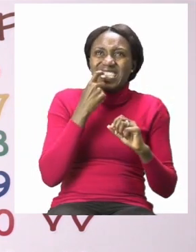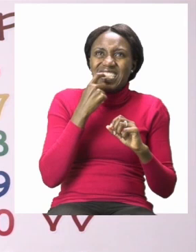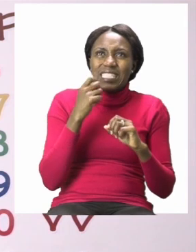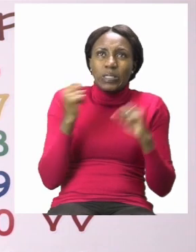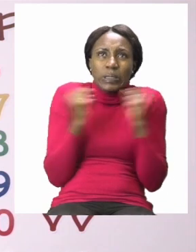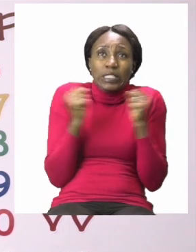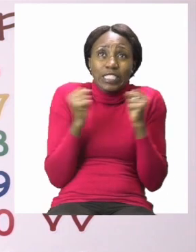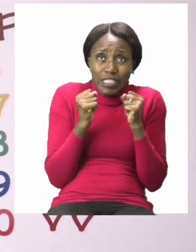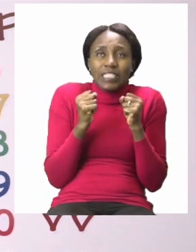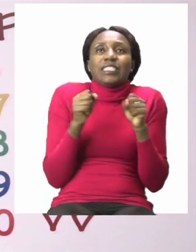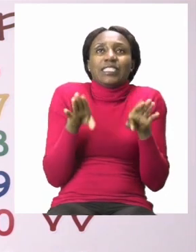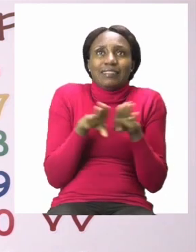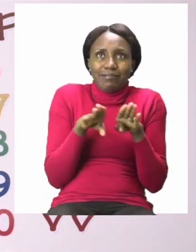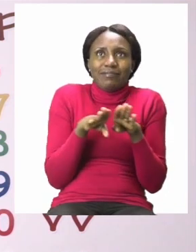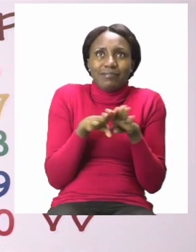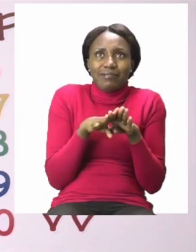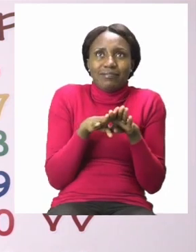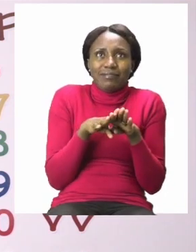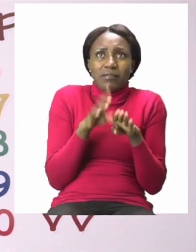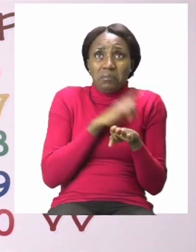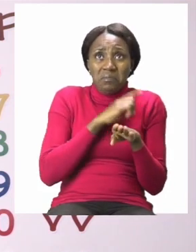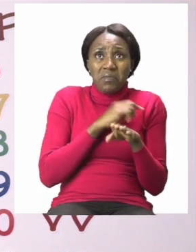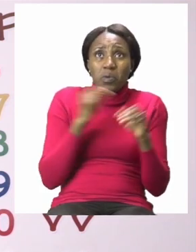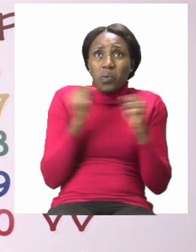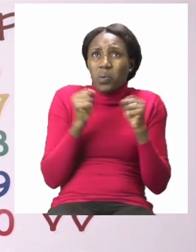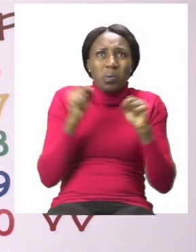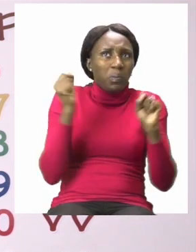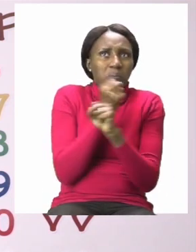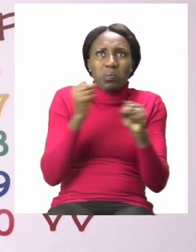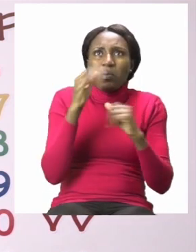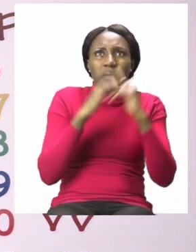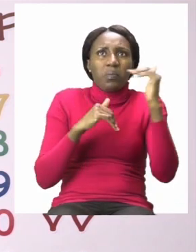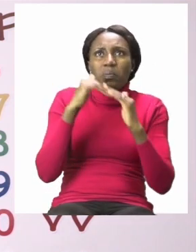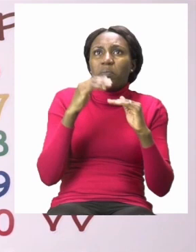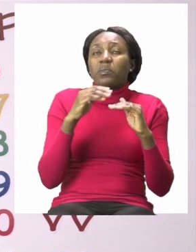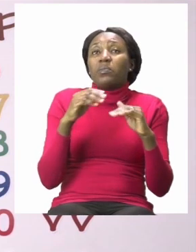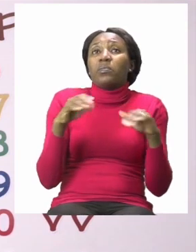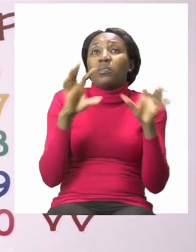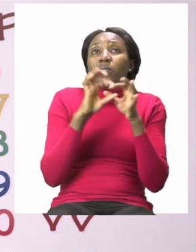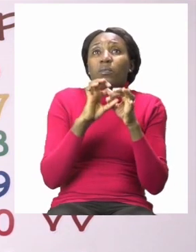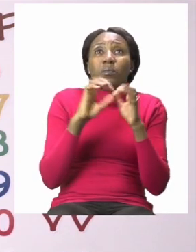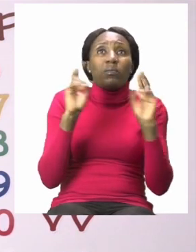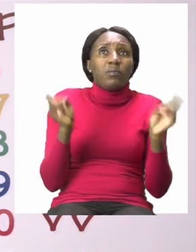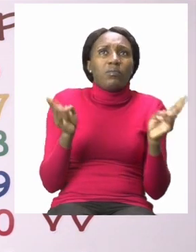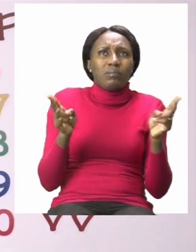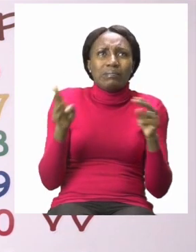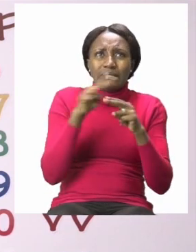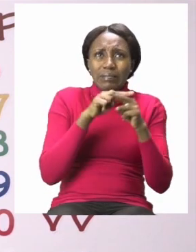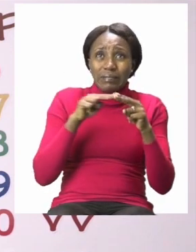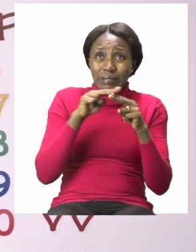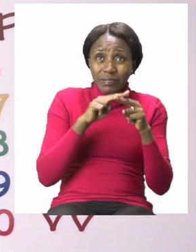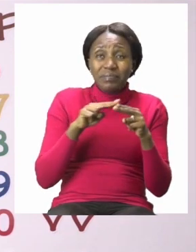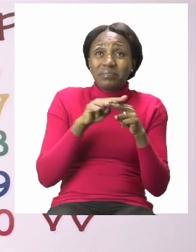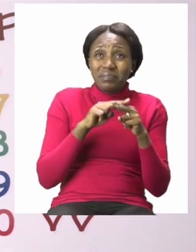cold place, they can't build a normal house like you and I live in. They need to use the materials around